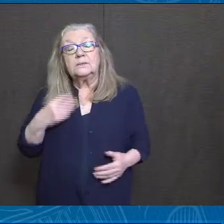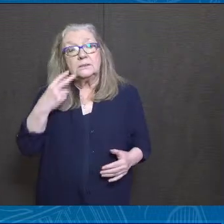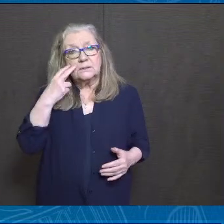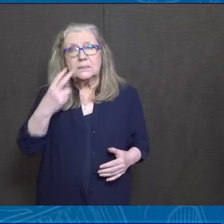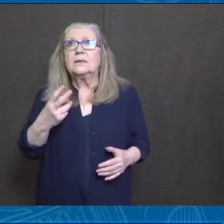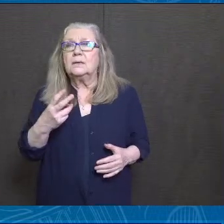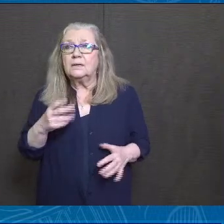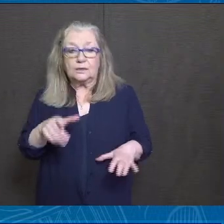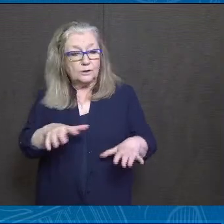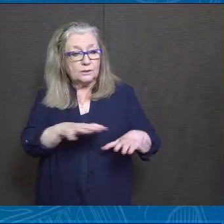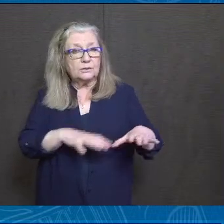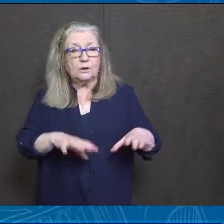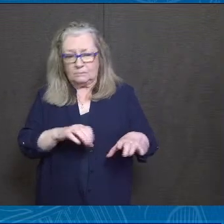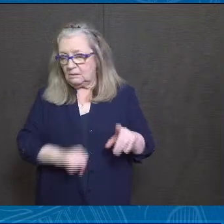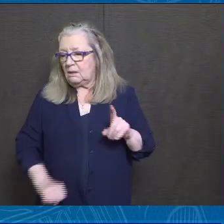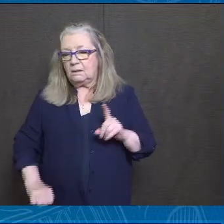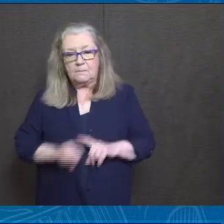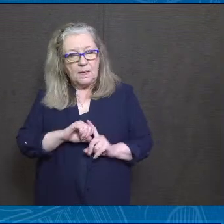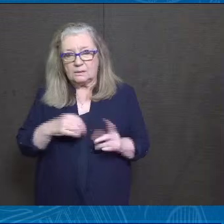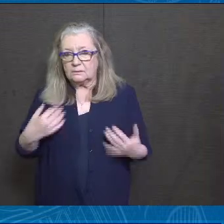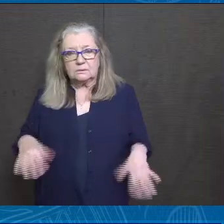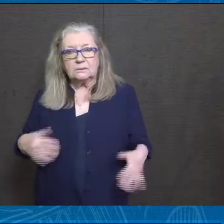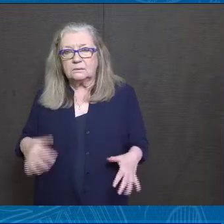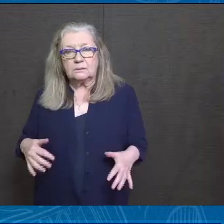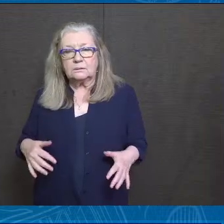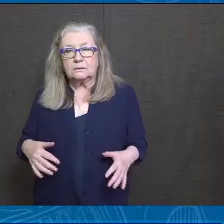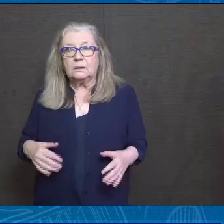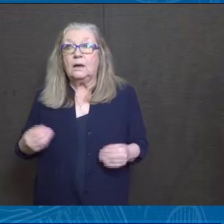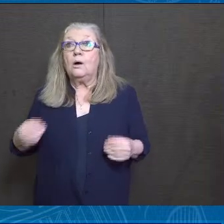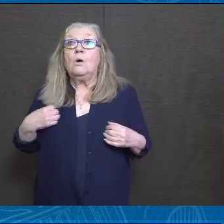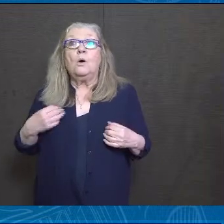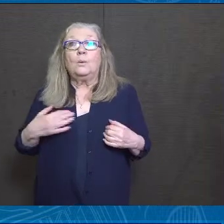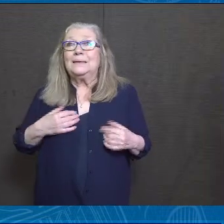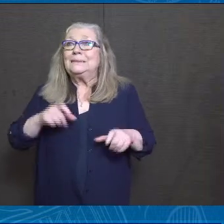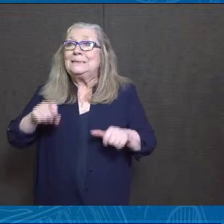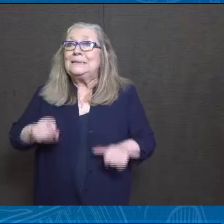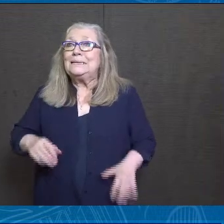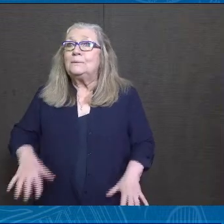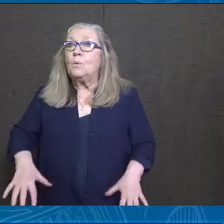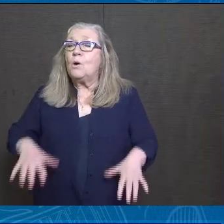in our region. It's too much, either too much water when we don't need it, or